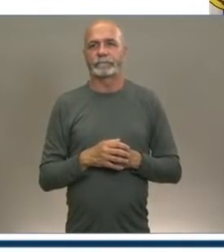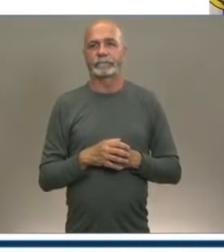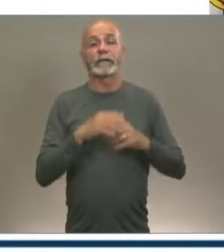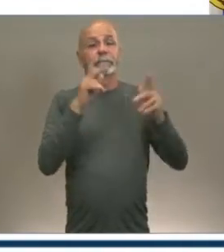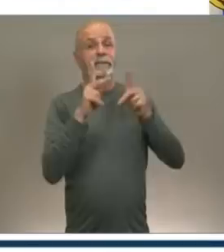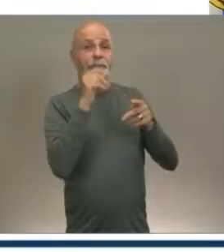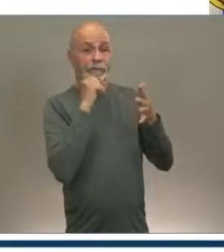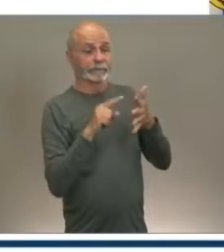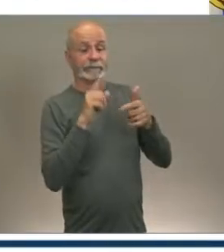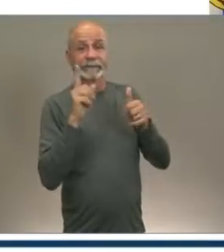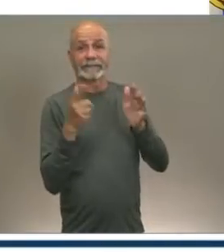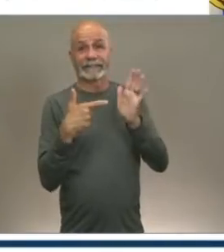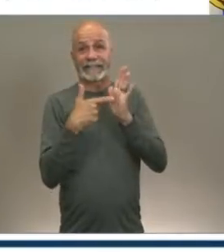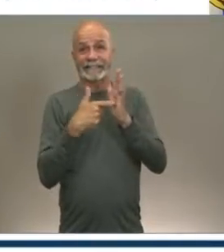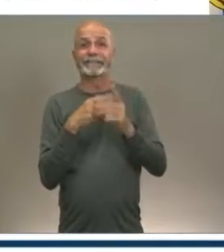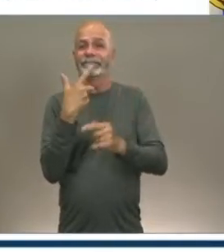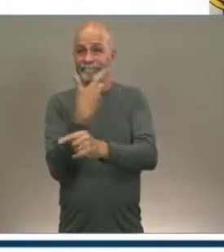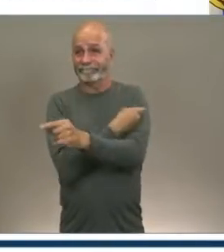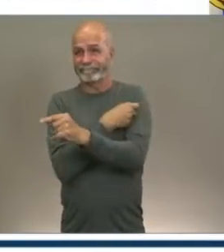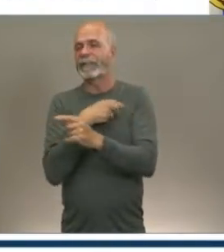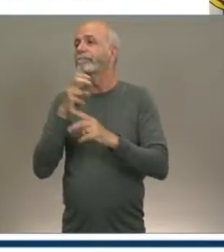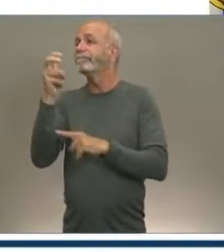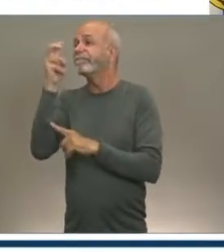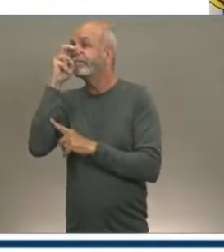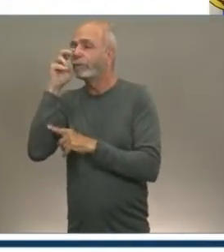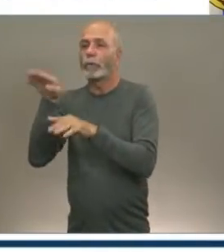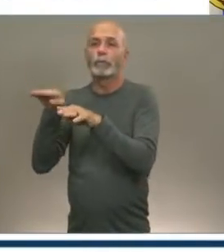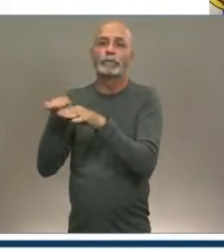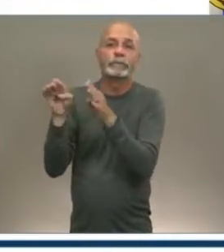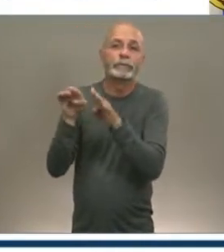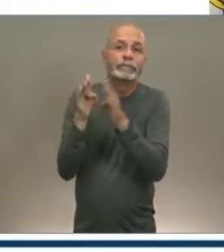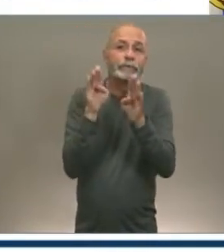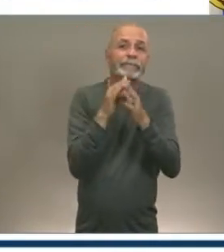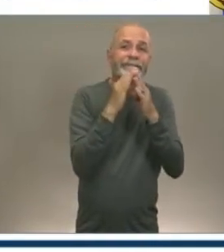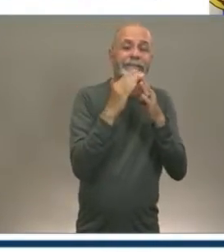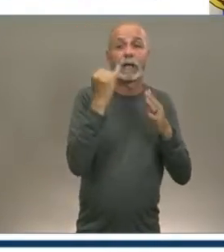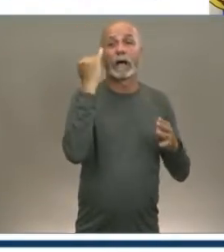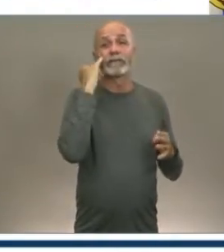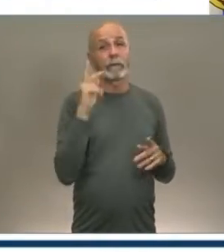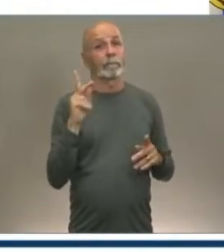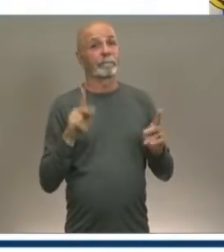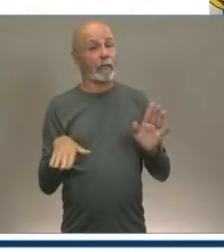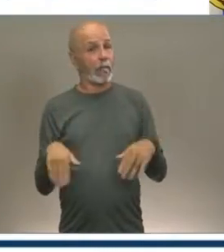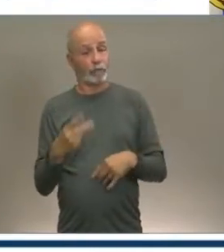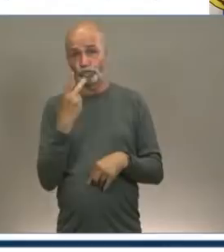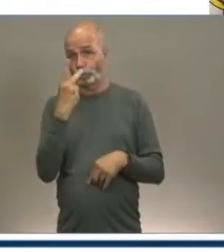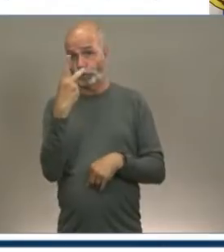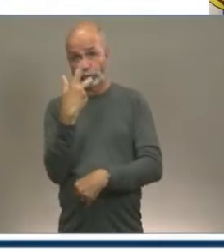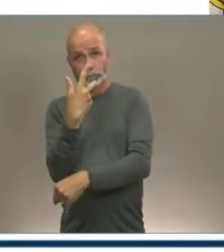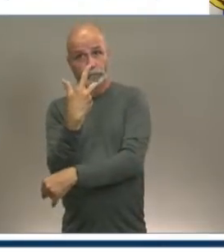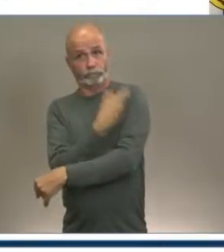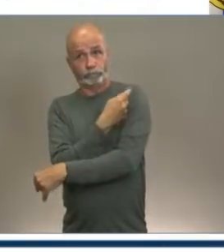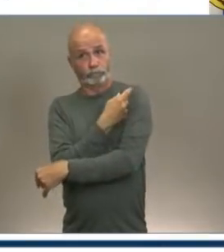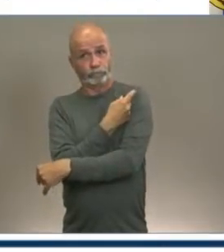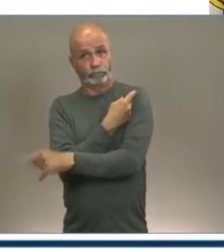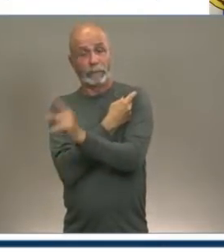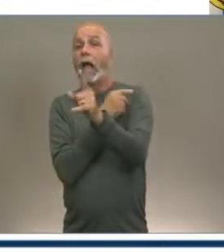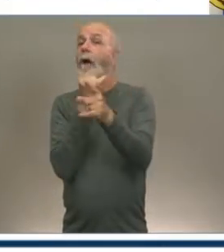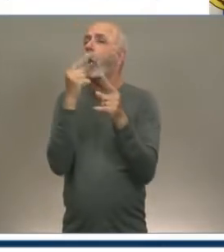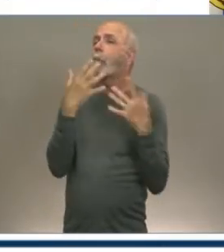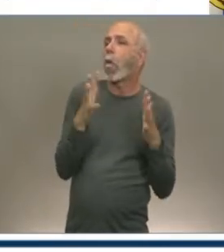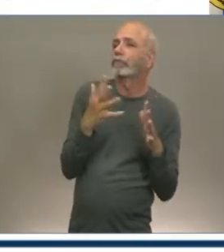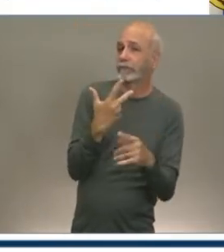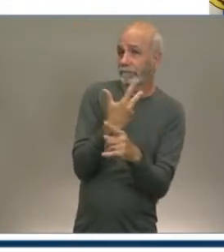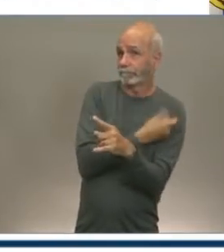looking at things like people who have had 2 doses being allowed to not to go without masks, that kind of thing?